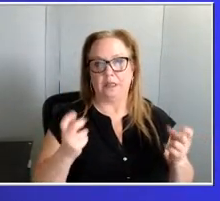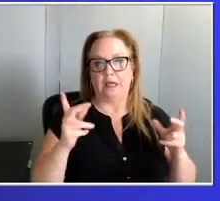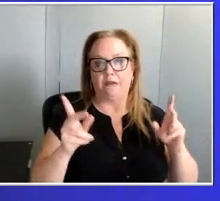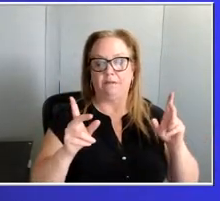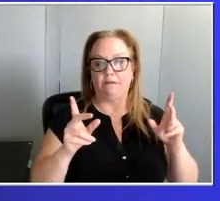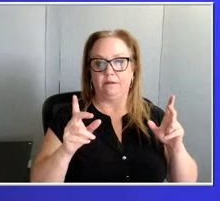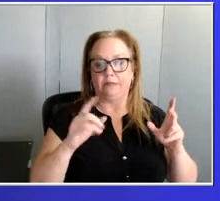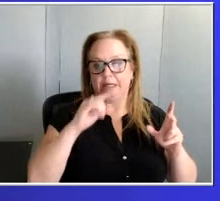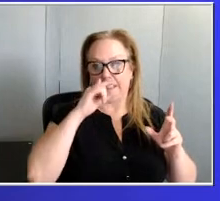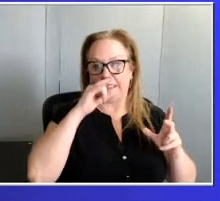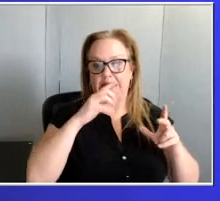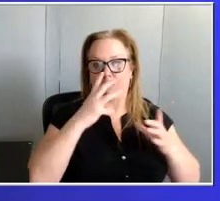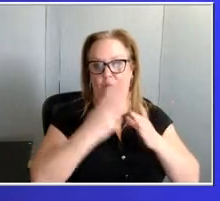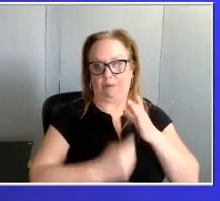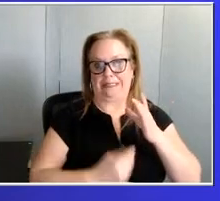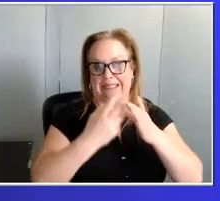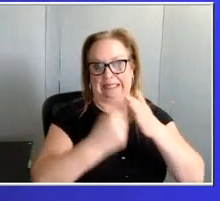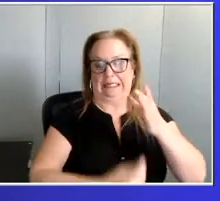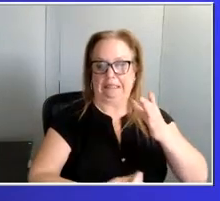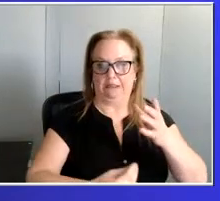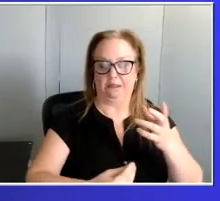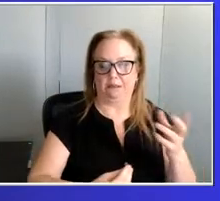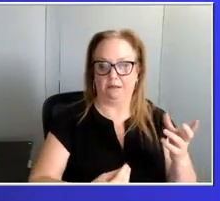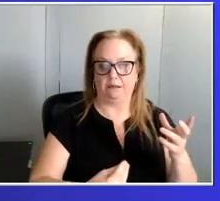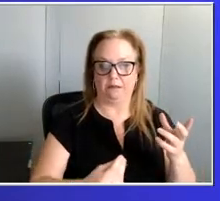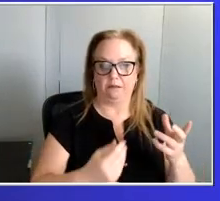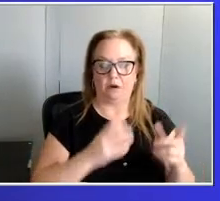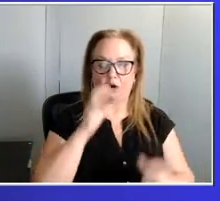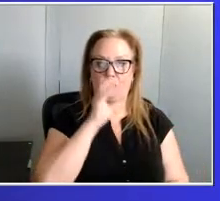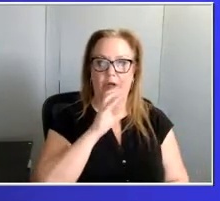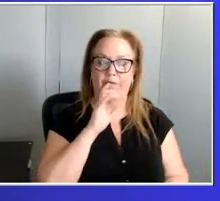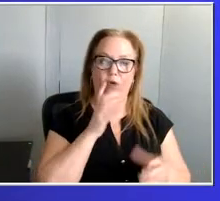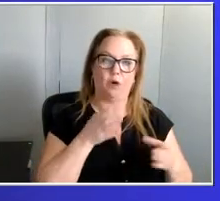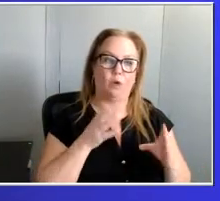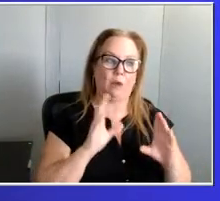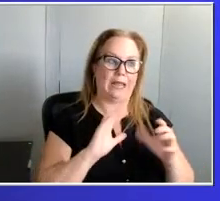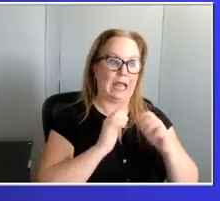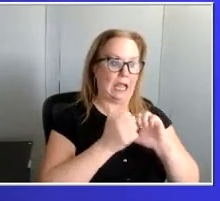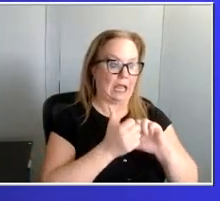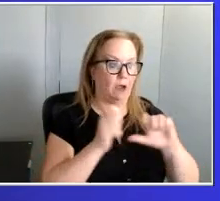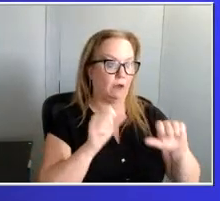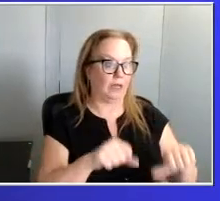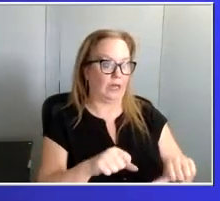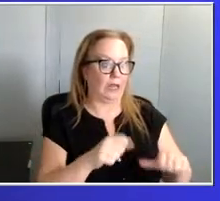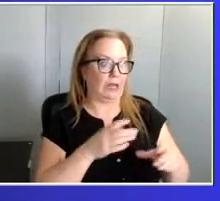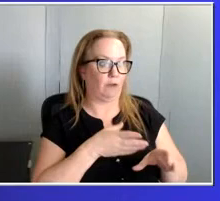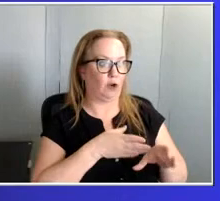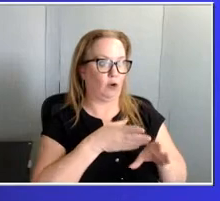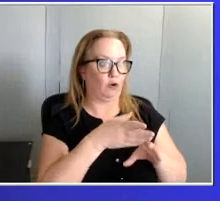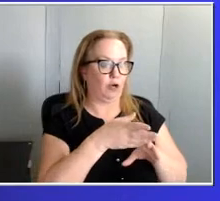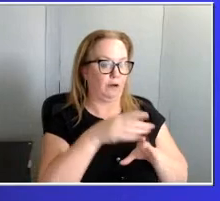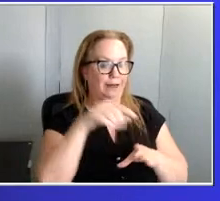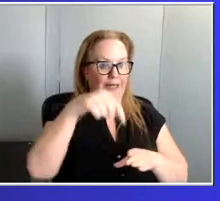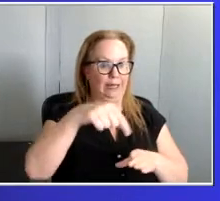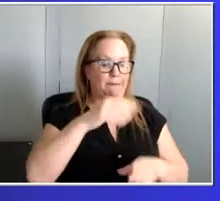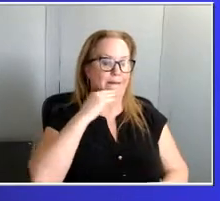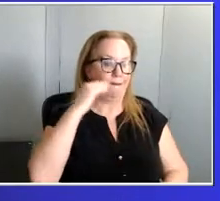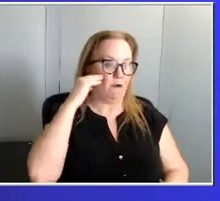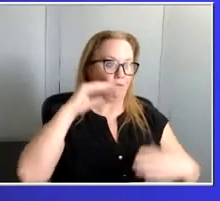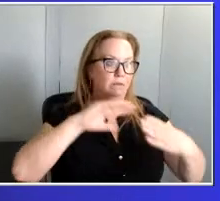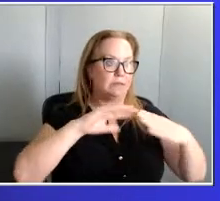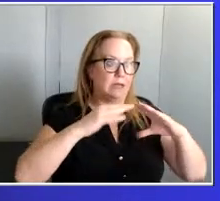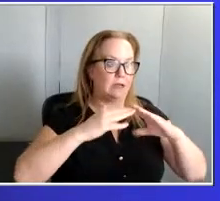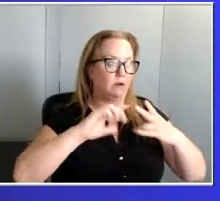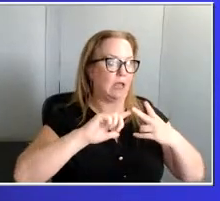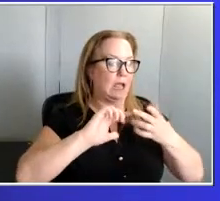we were missing initially that are looking for a way, how can I have a career in my hometown? How can I have